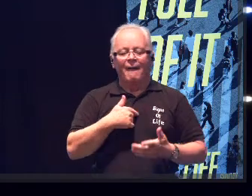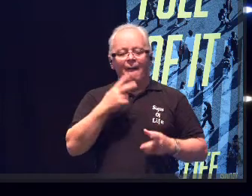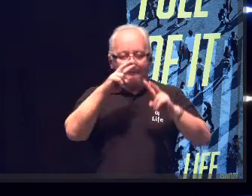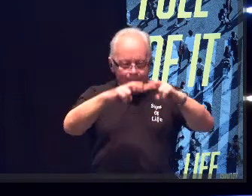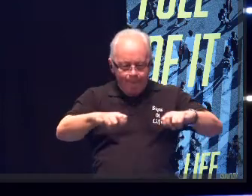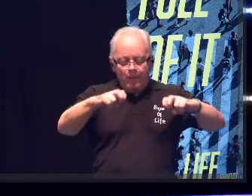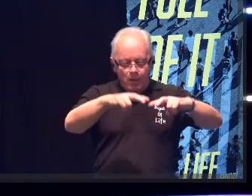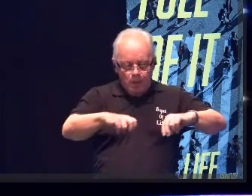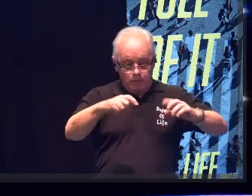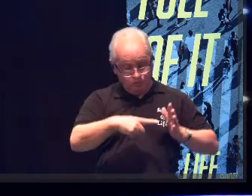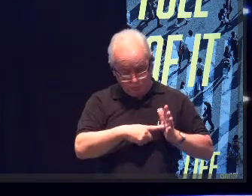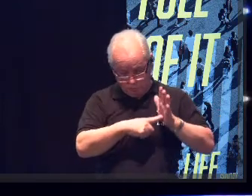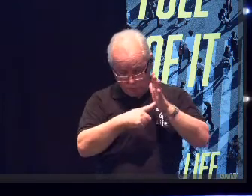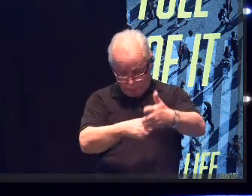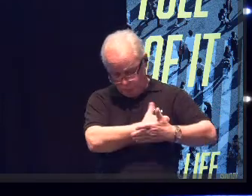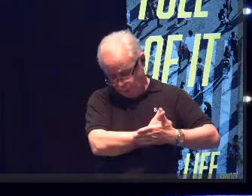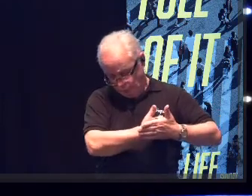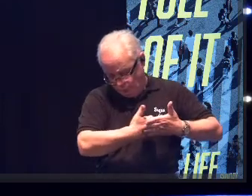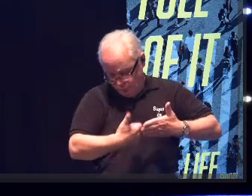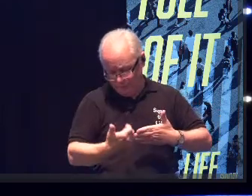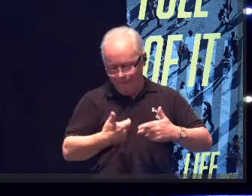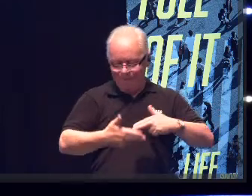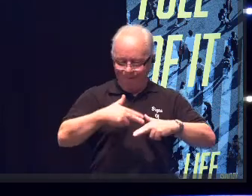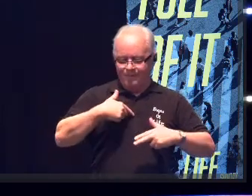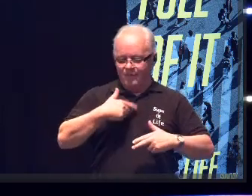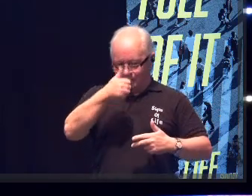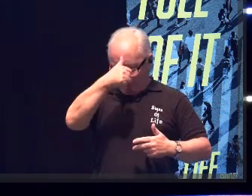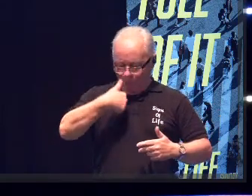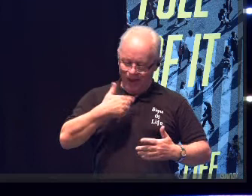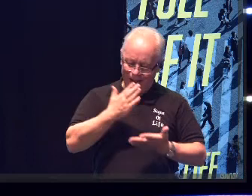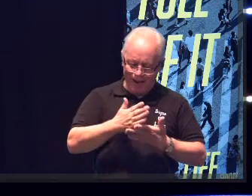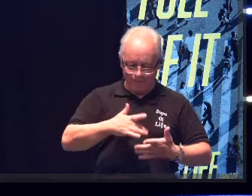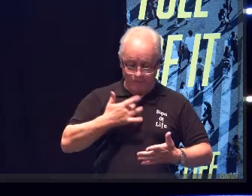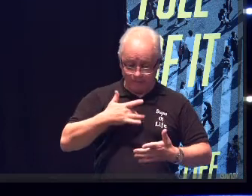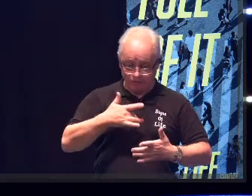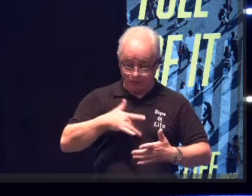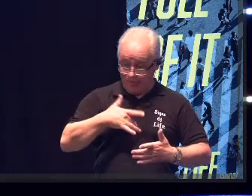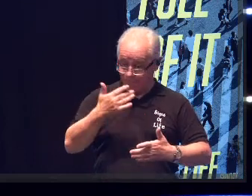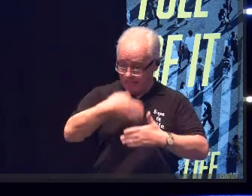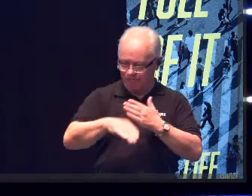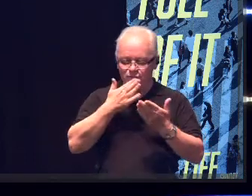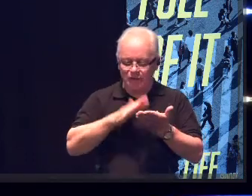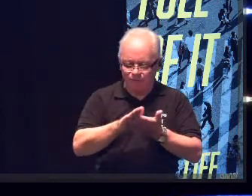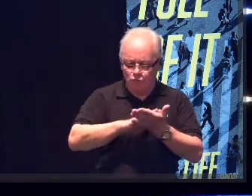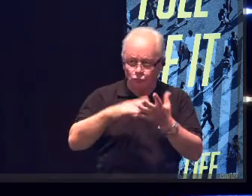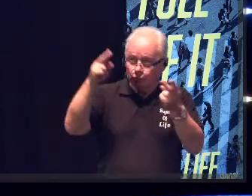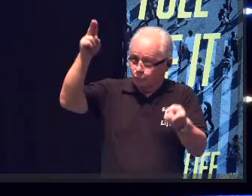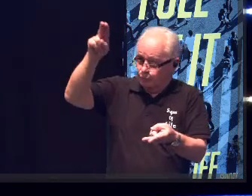consistently shown that living in forgiveness reduces pain, reduces physical